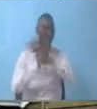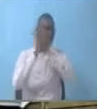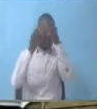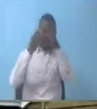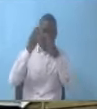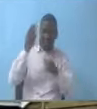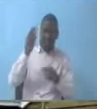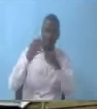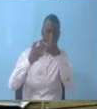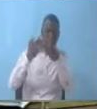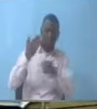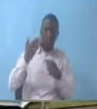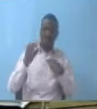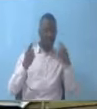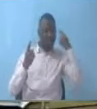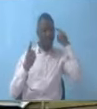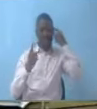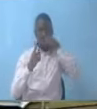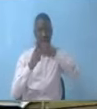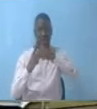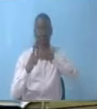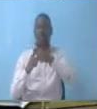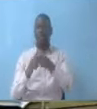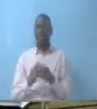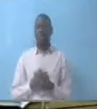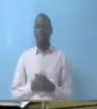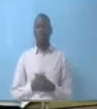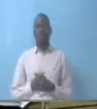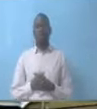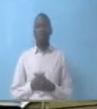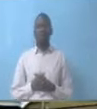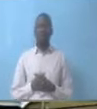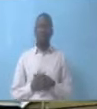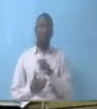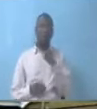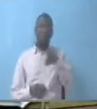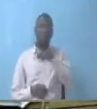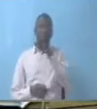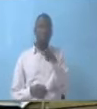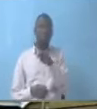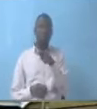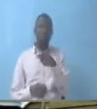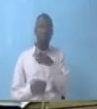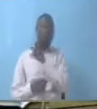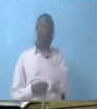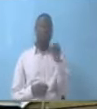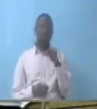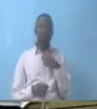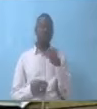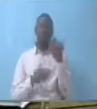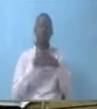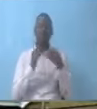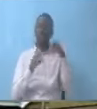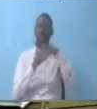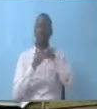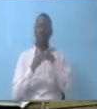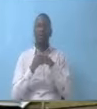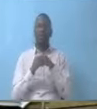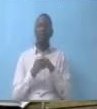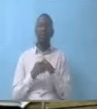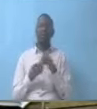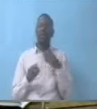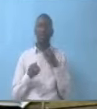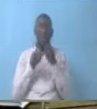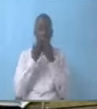Those names never came up in the meetings that I attended. The effect of the decrees affected them. No names were